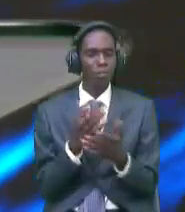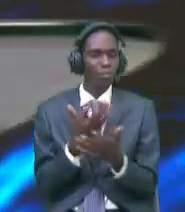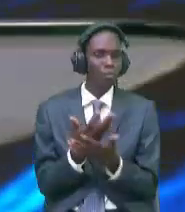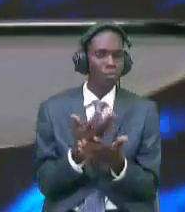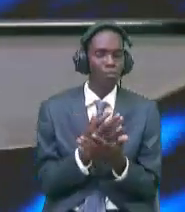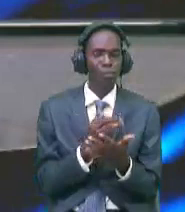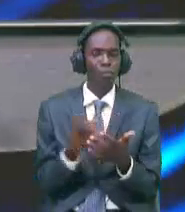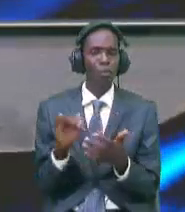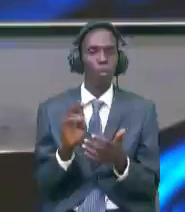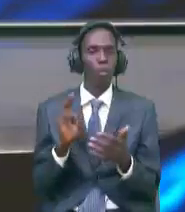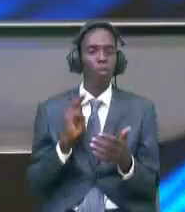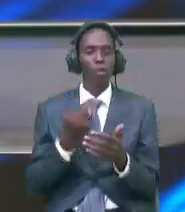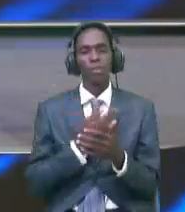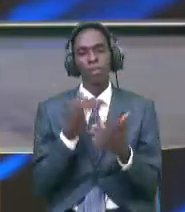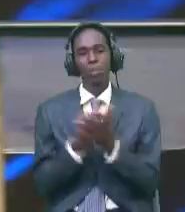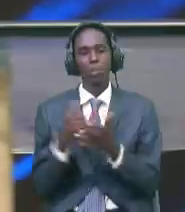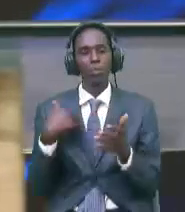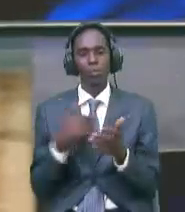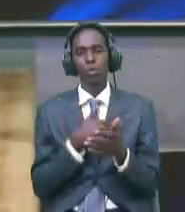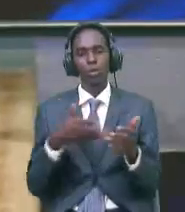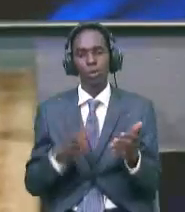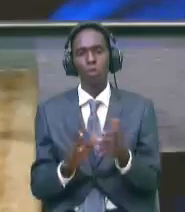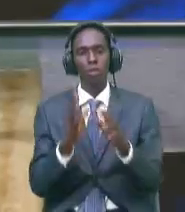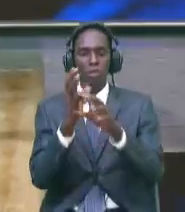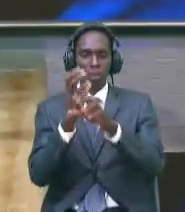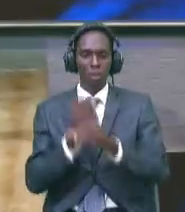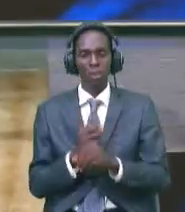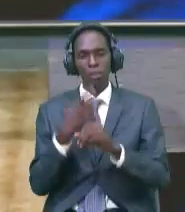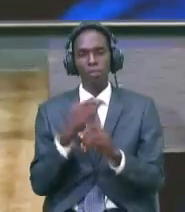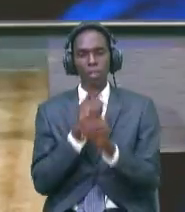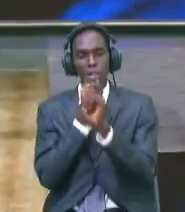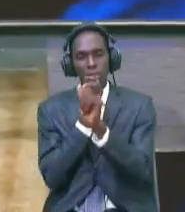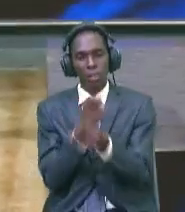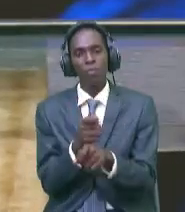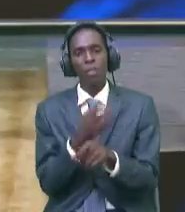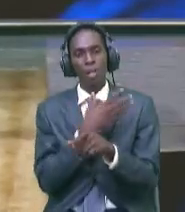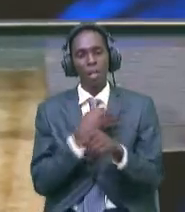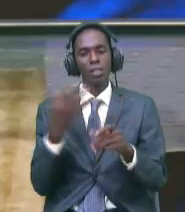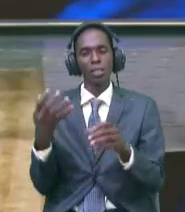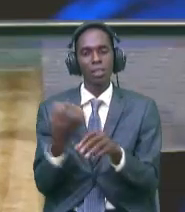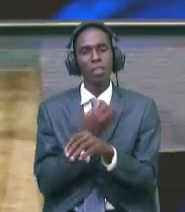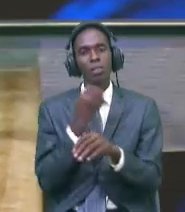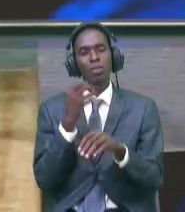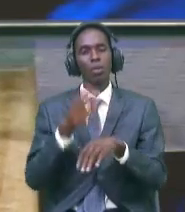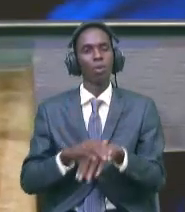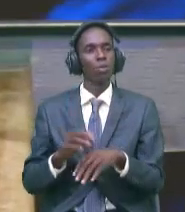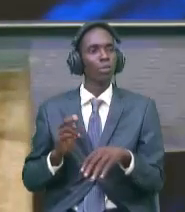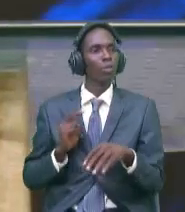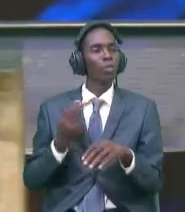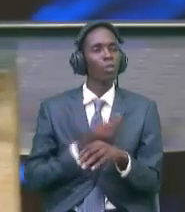should receive the gift. We should receive the gift and take upon us the fellowship